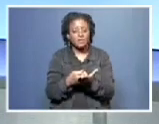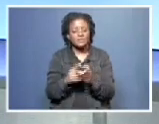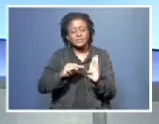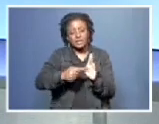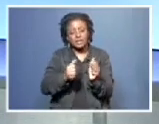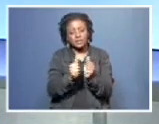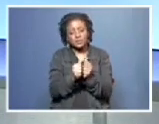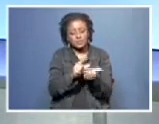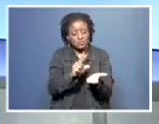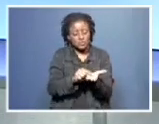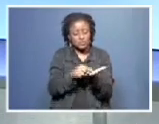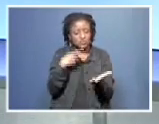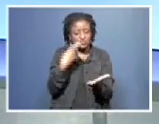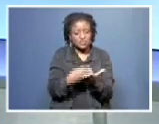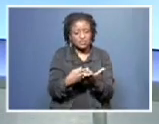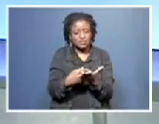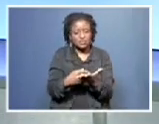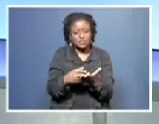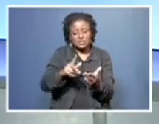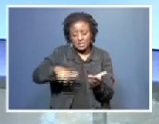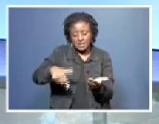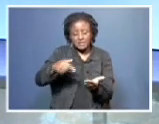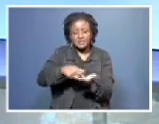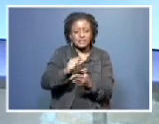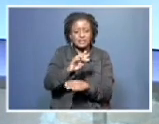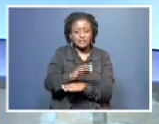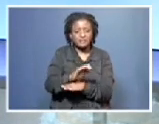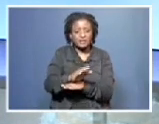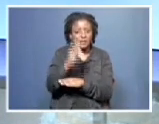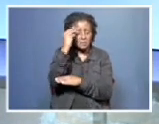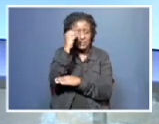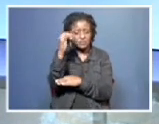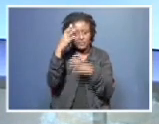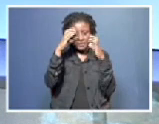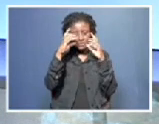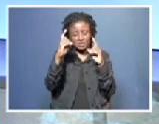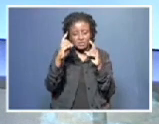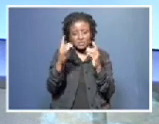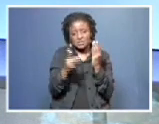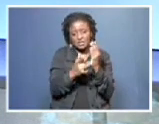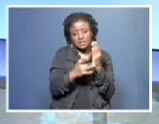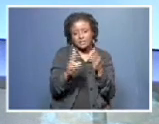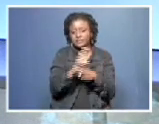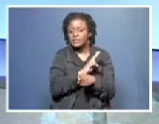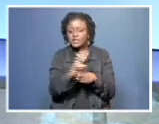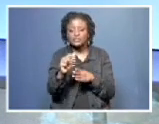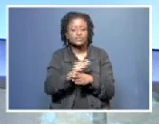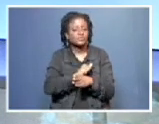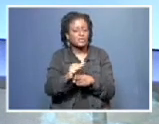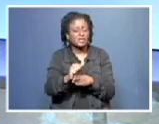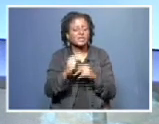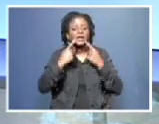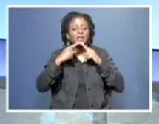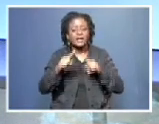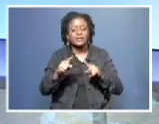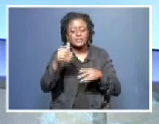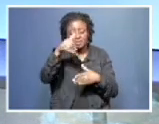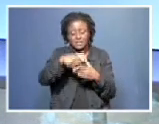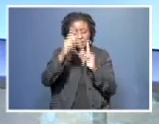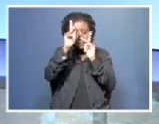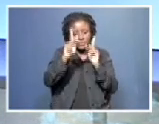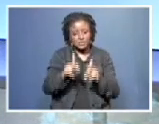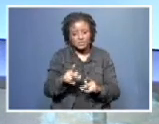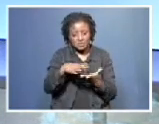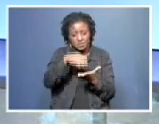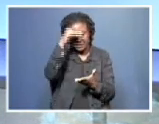We begin with news reaching our newsroom late this evening. The Ministry of Education and Technical and Vocational Training has announced that in-person